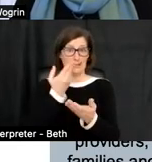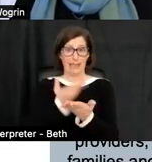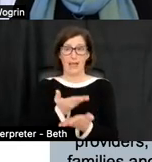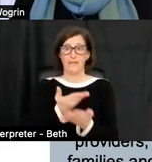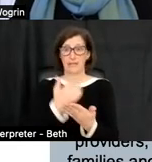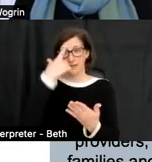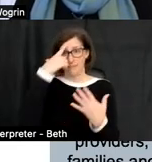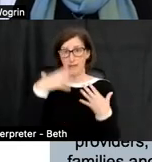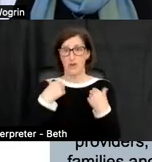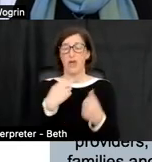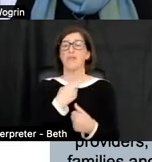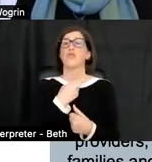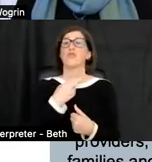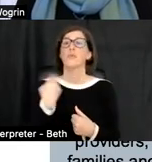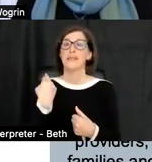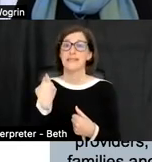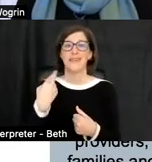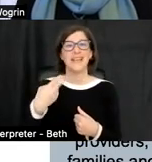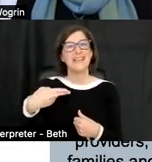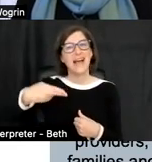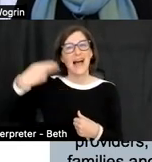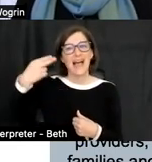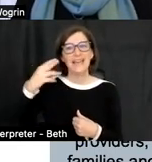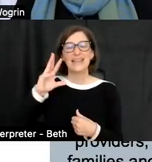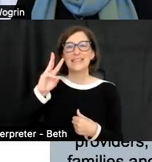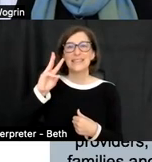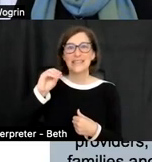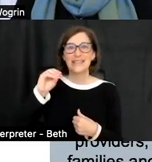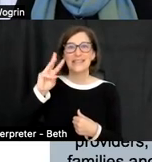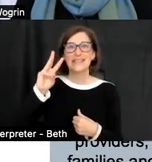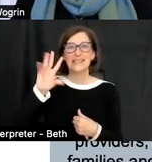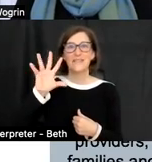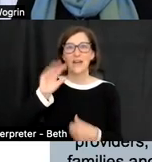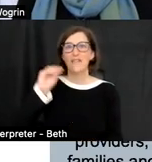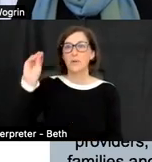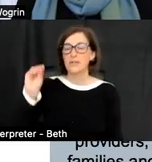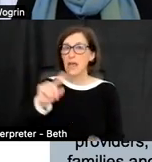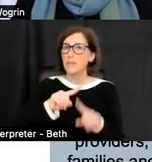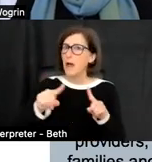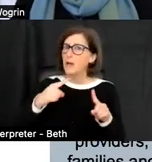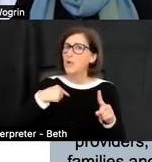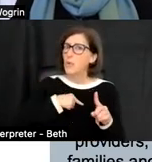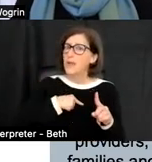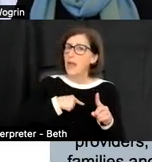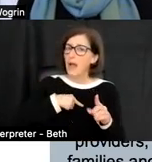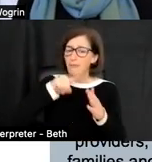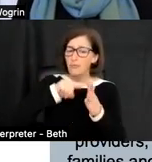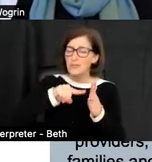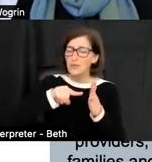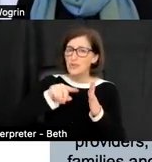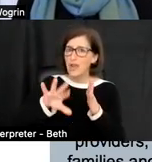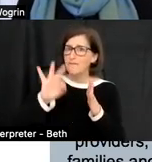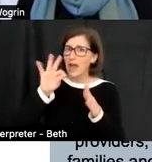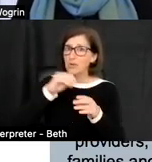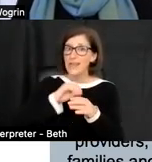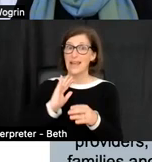mental health risk as high as 60 and 65%. But what we find in our program,